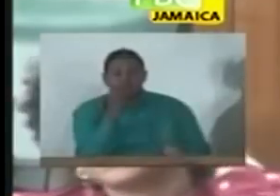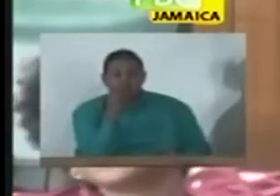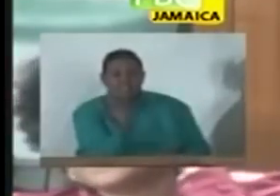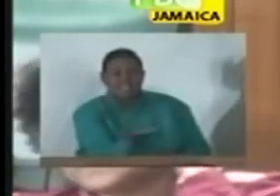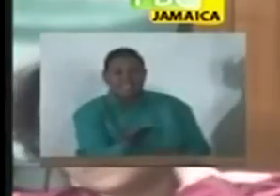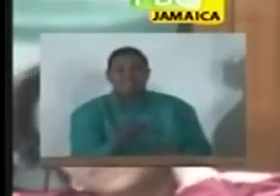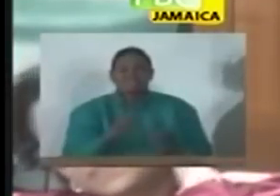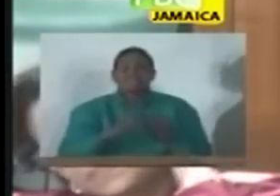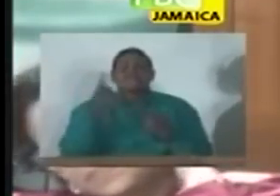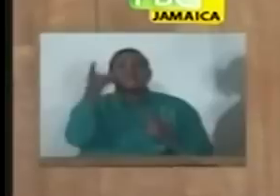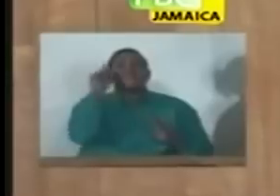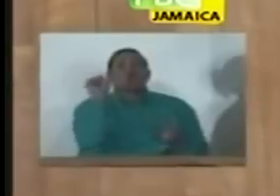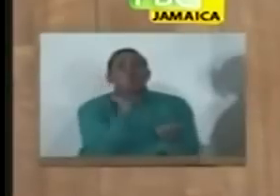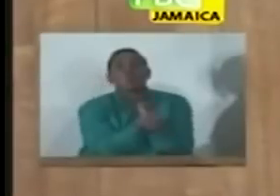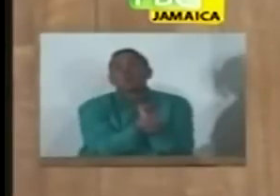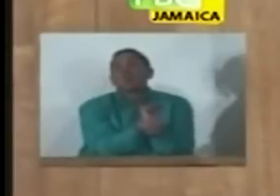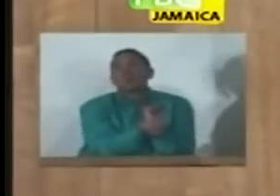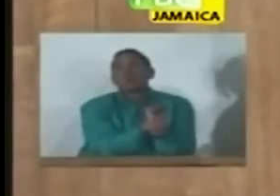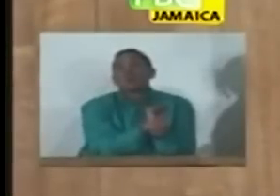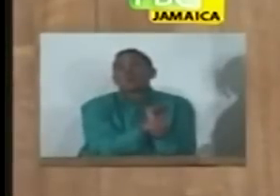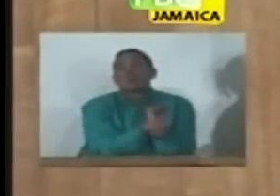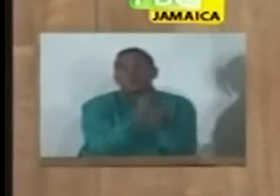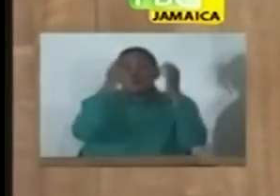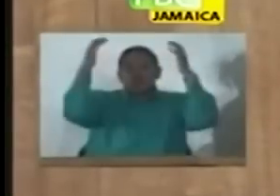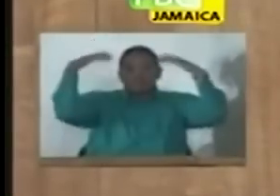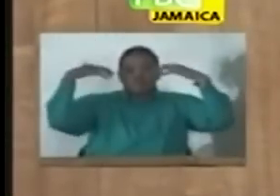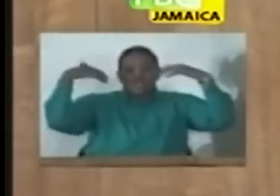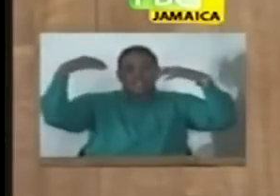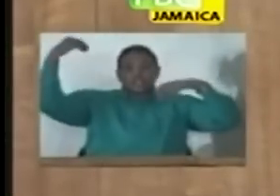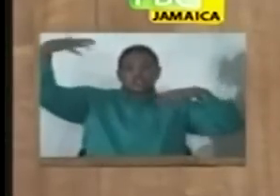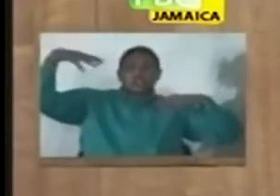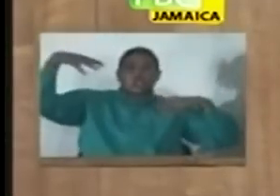shackle that they put on them. Senator, rain a point of order. or shine.